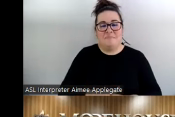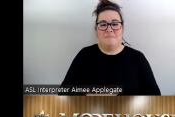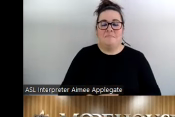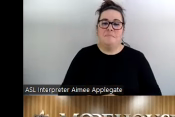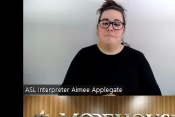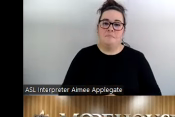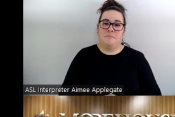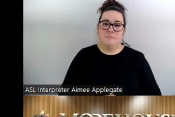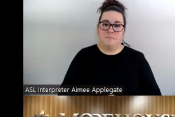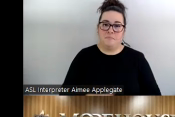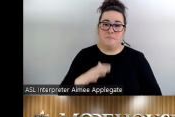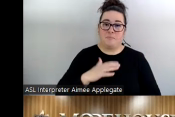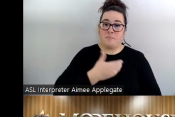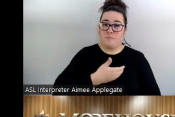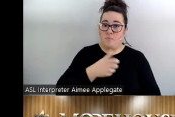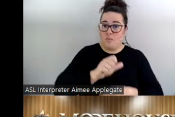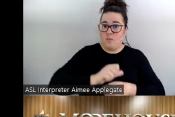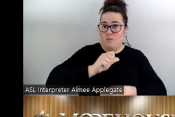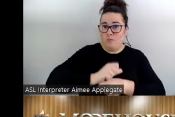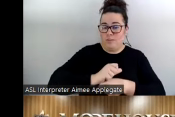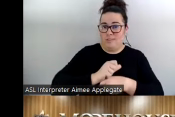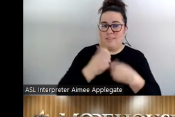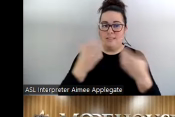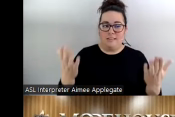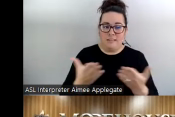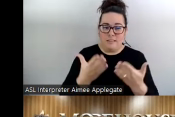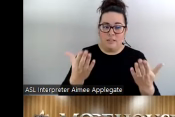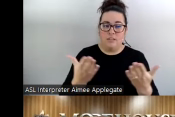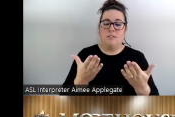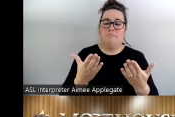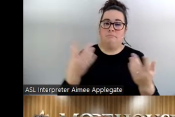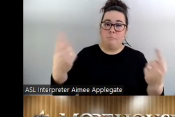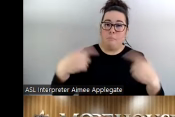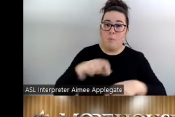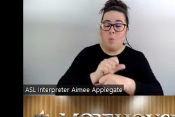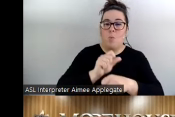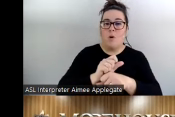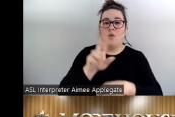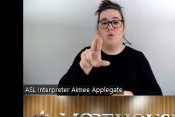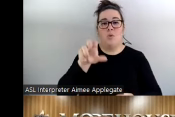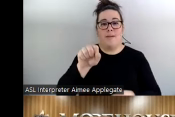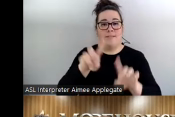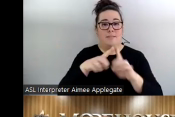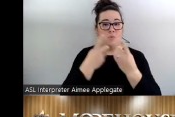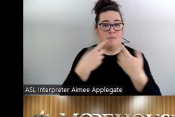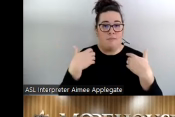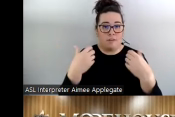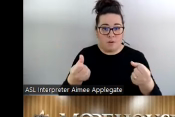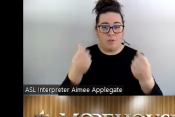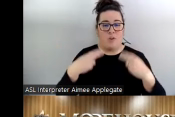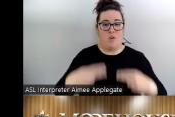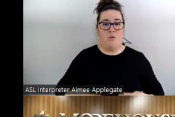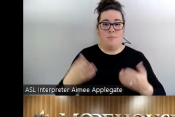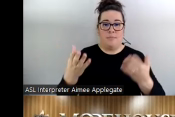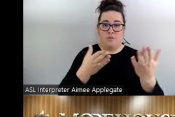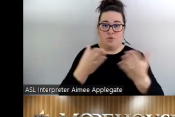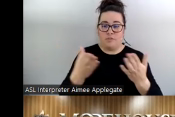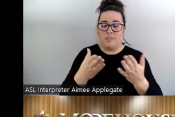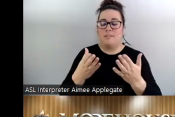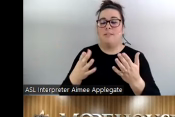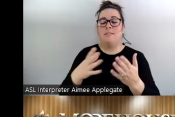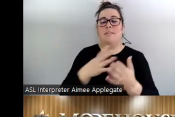that we all are doing is supported from an award from the U.S. Department of Health and Human Services, the Office of Minority